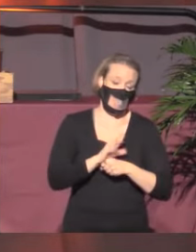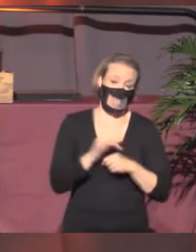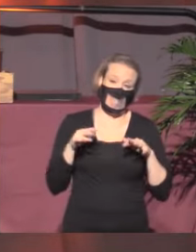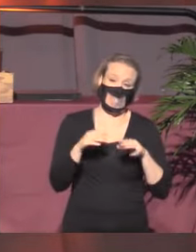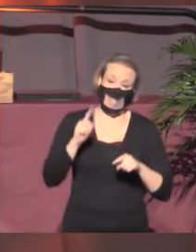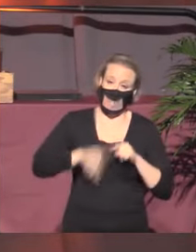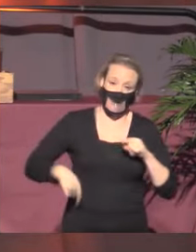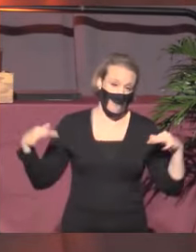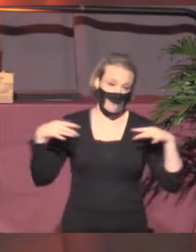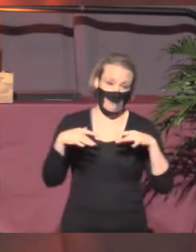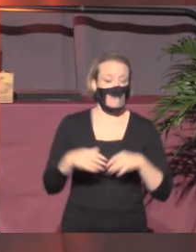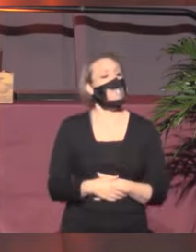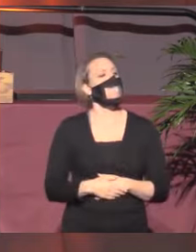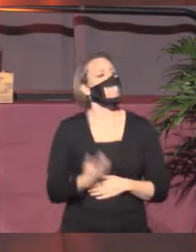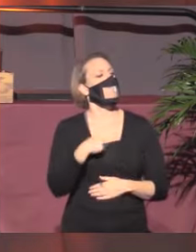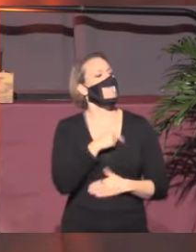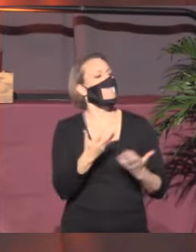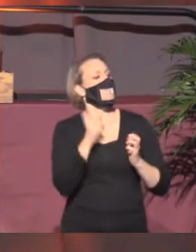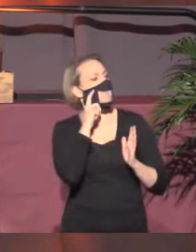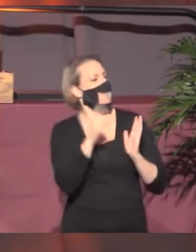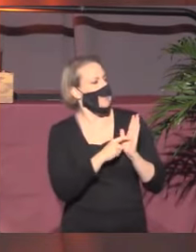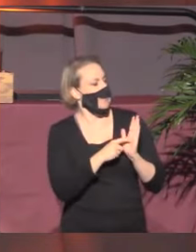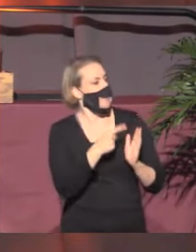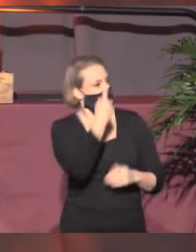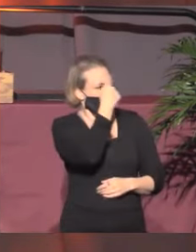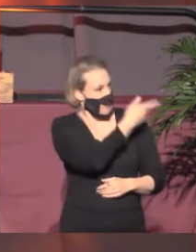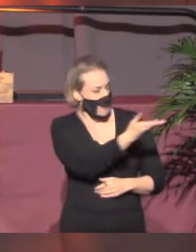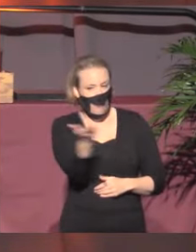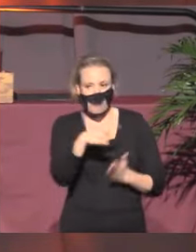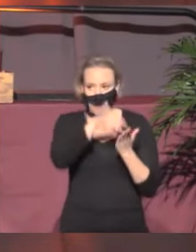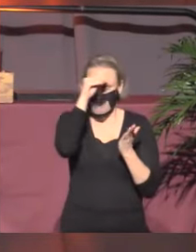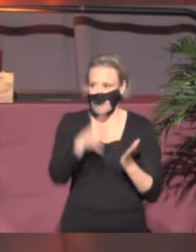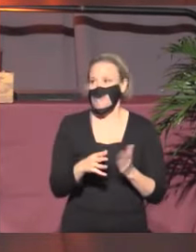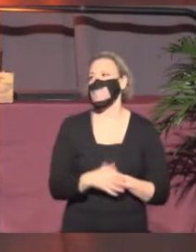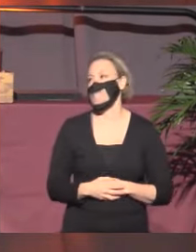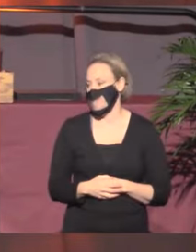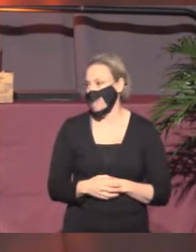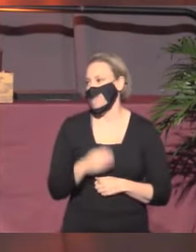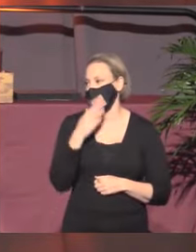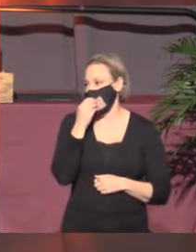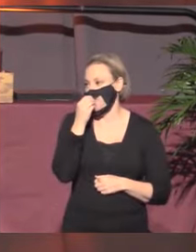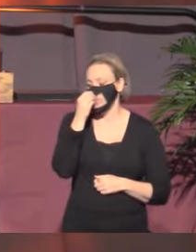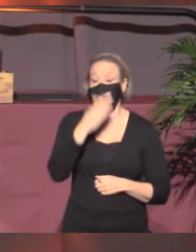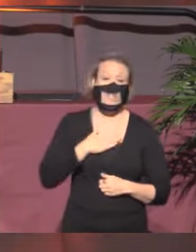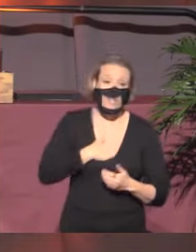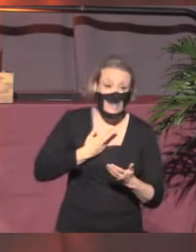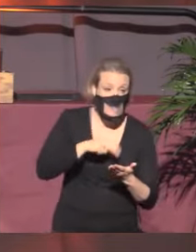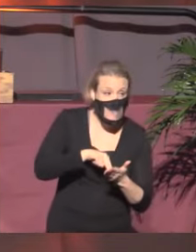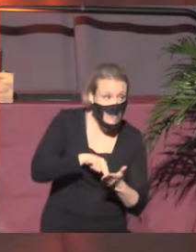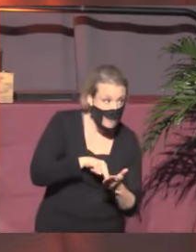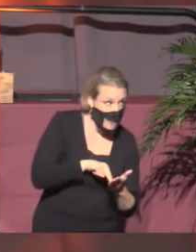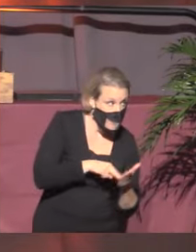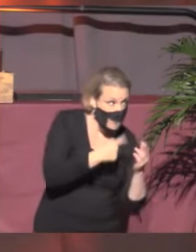our students who are in attendance. Luck would have it, they all showed up at the same ceremony. So please stand as I call your name.